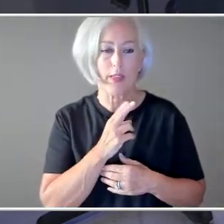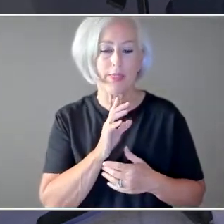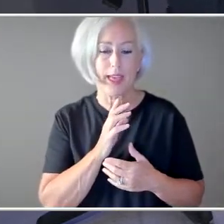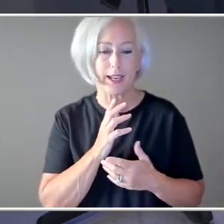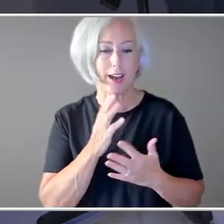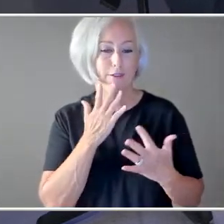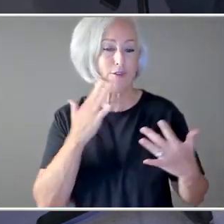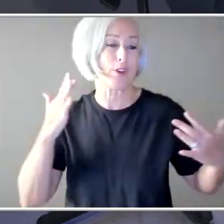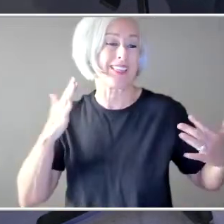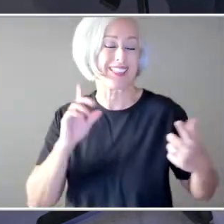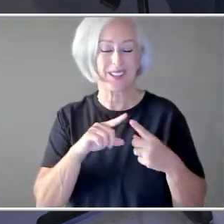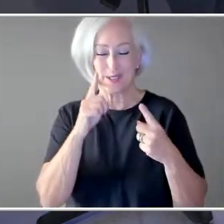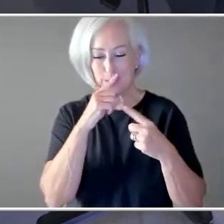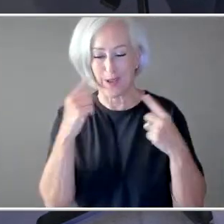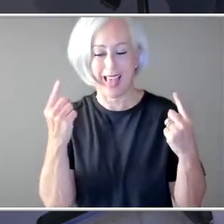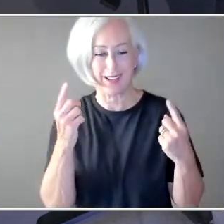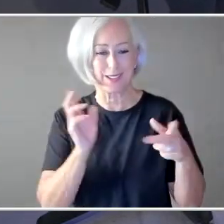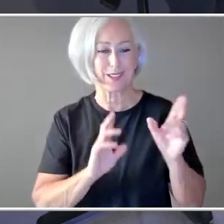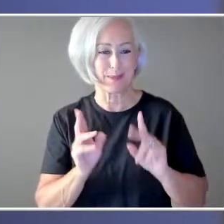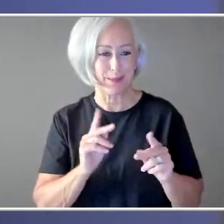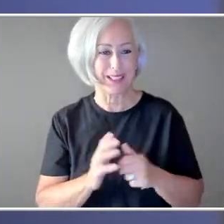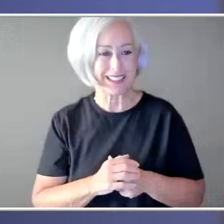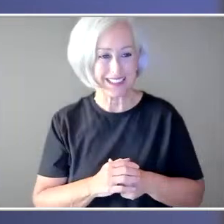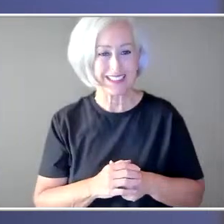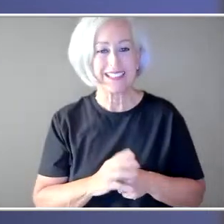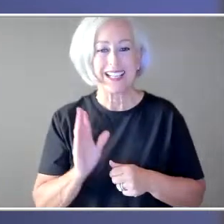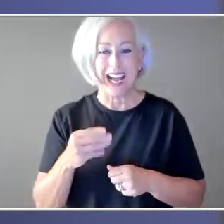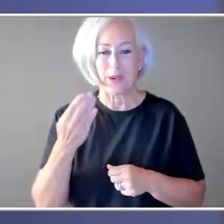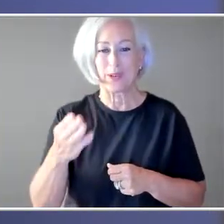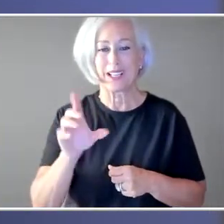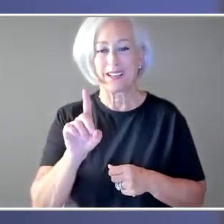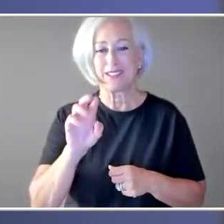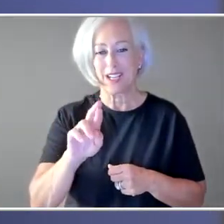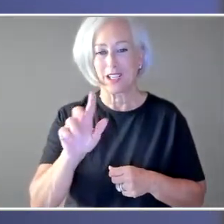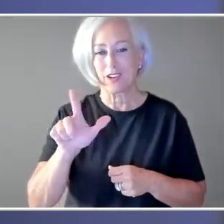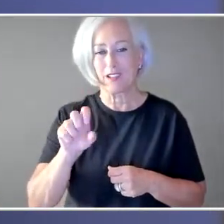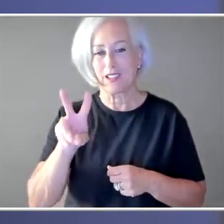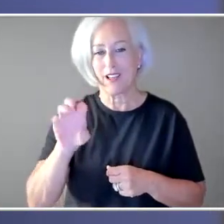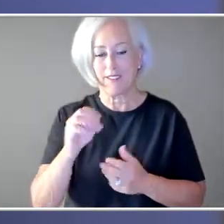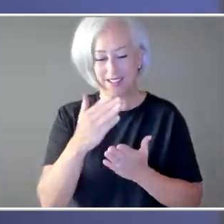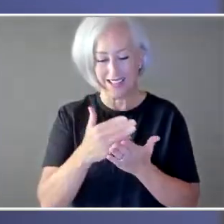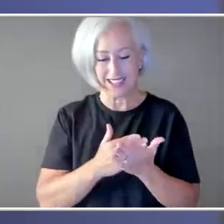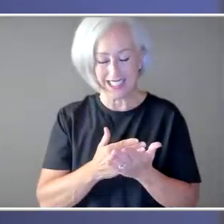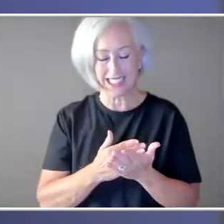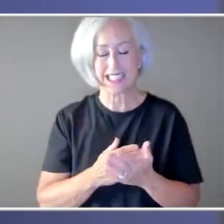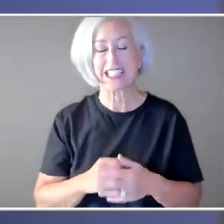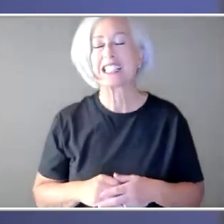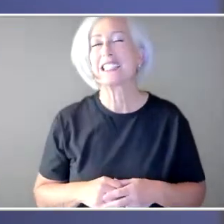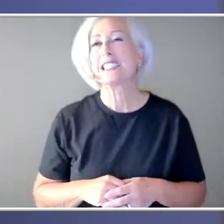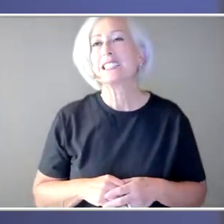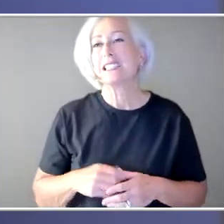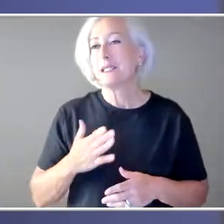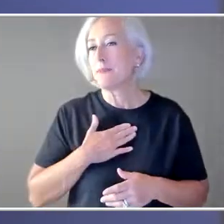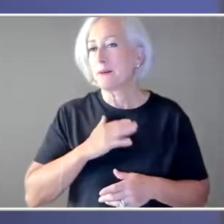giving Dr. Love a list of those when I do venture out. But my world has